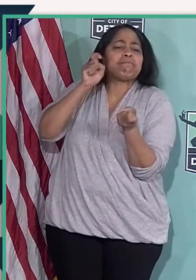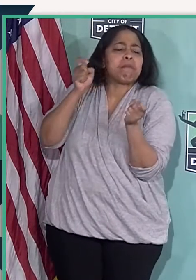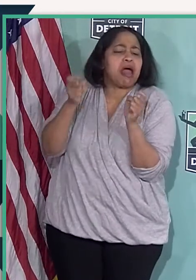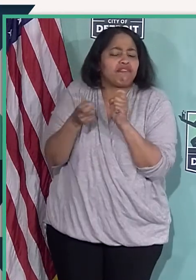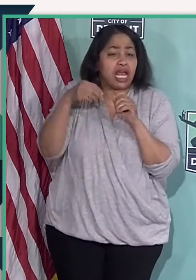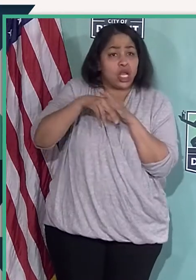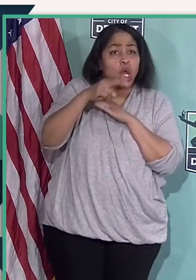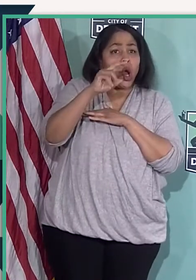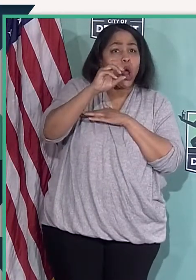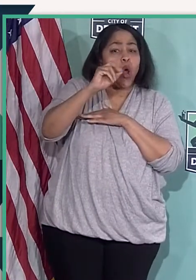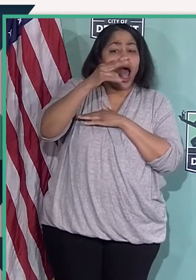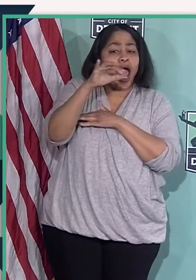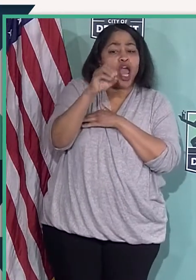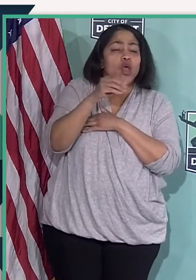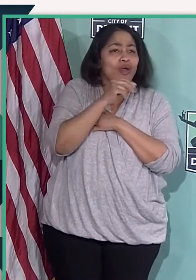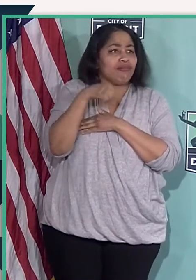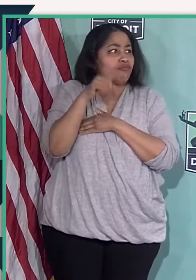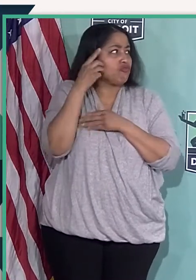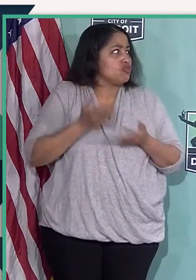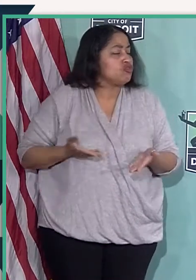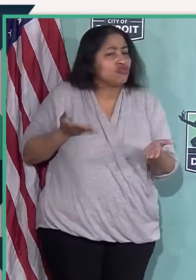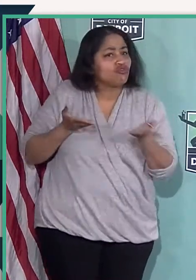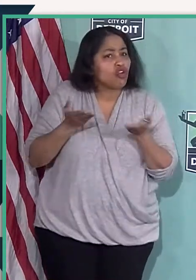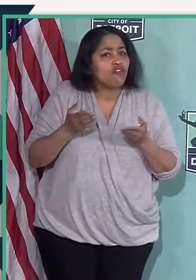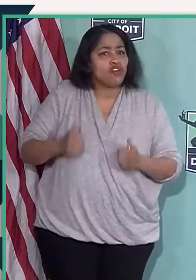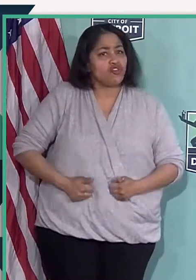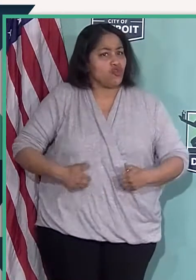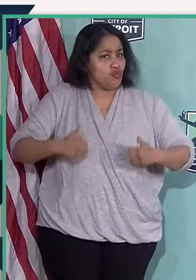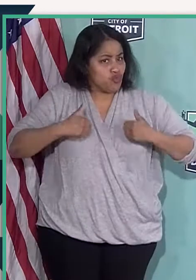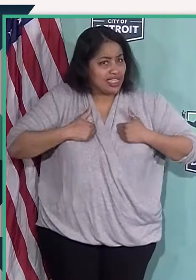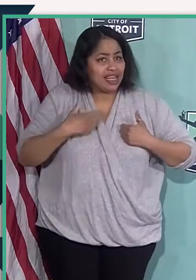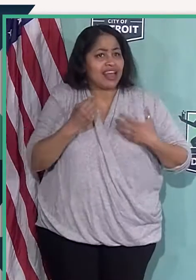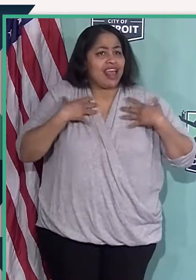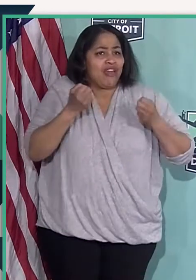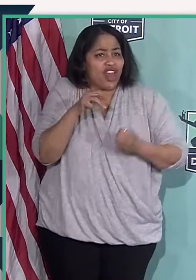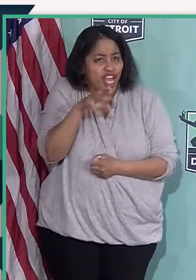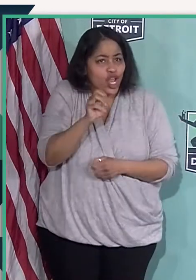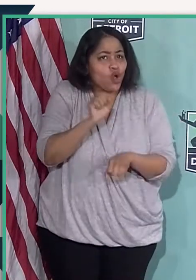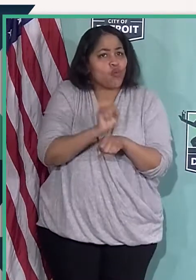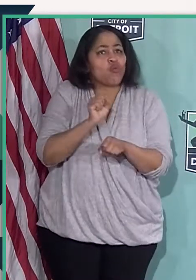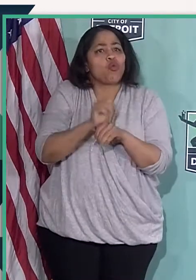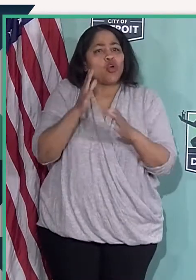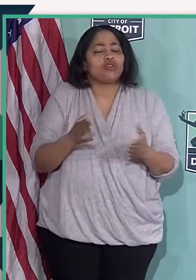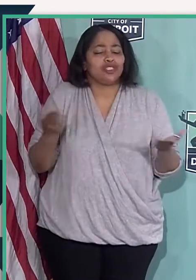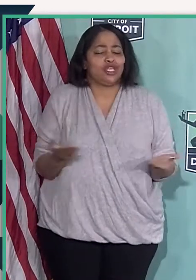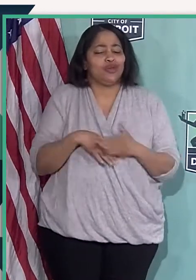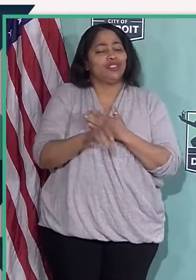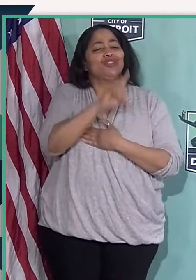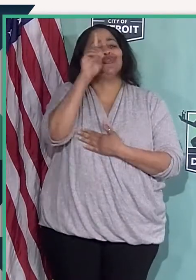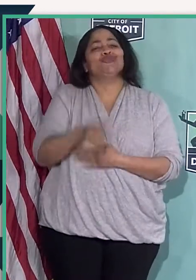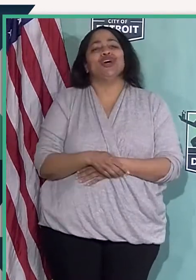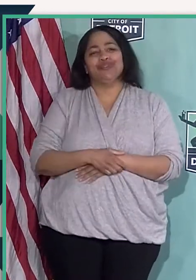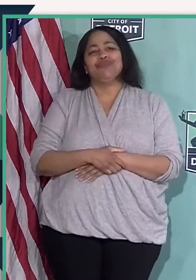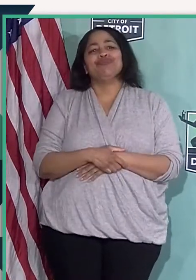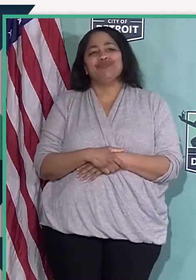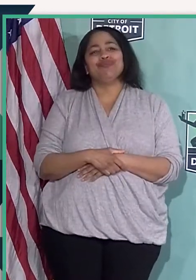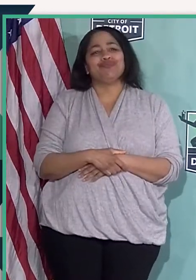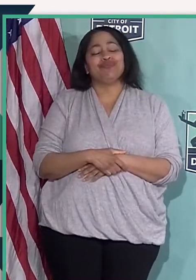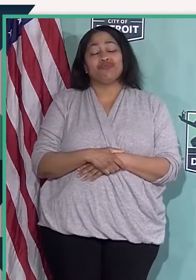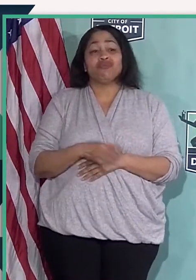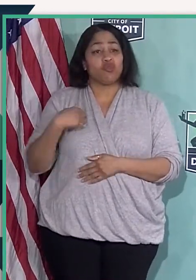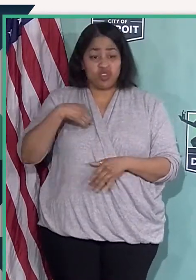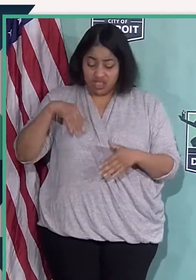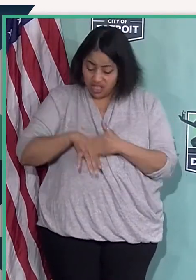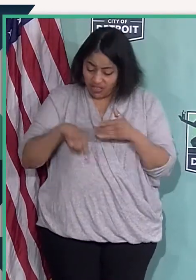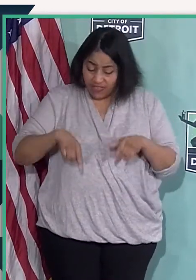Ohio, and these are to serve the residents and the healthcare workers of Detroit. We're in